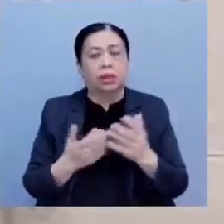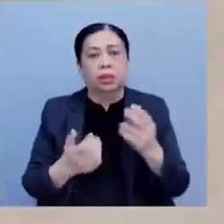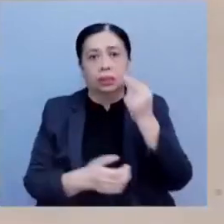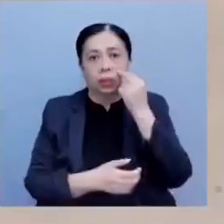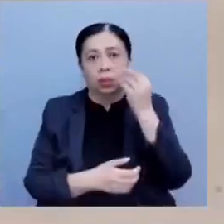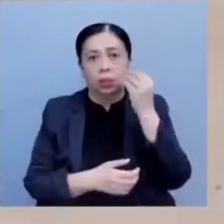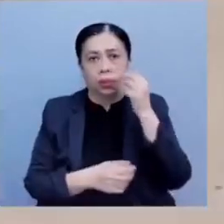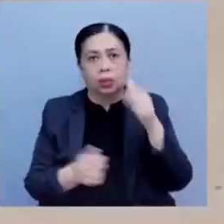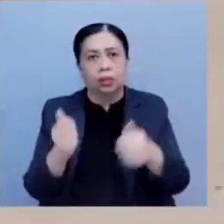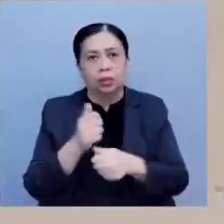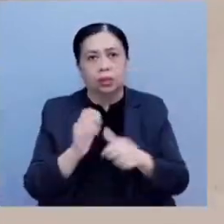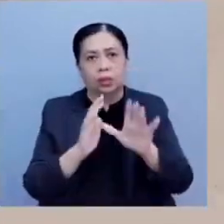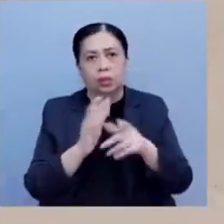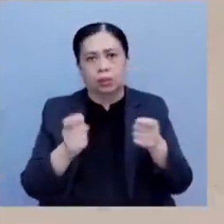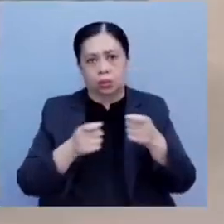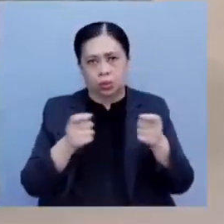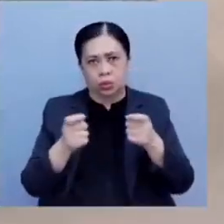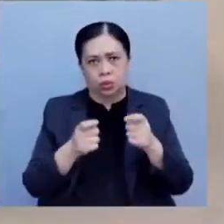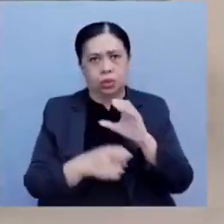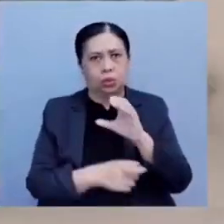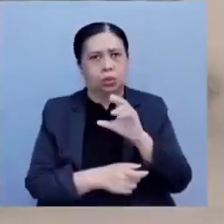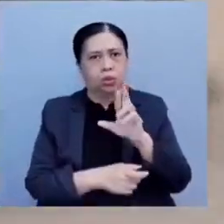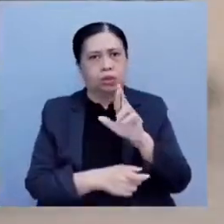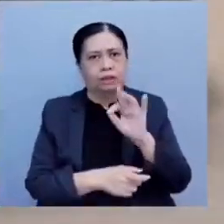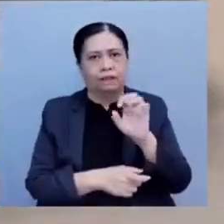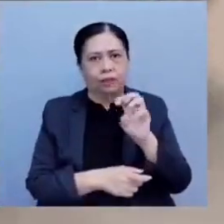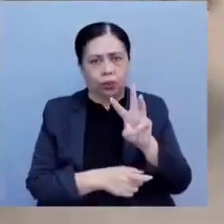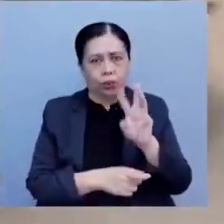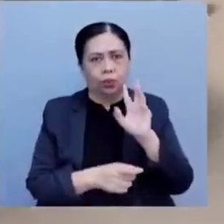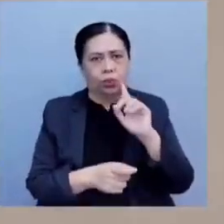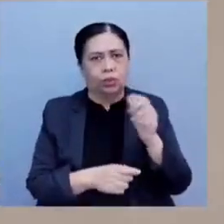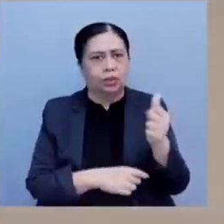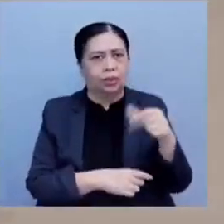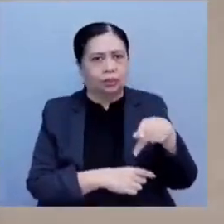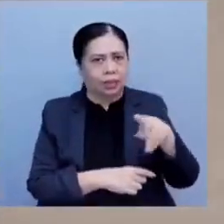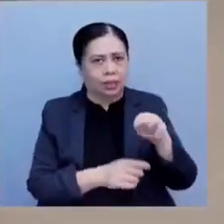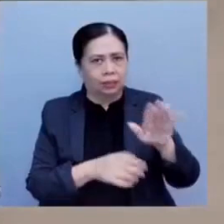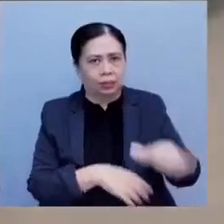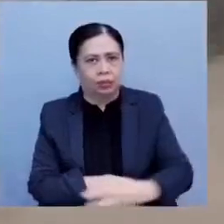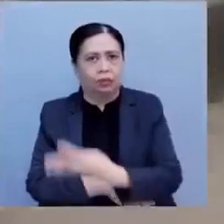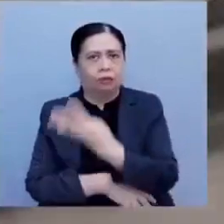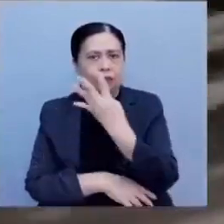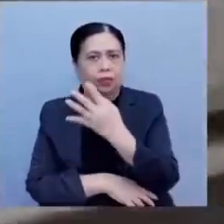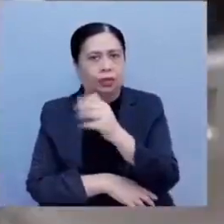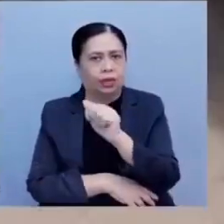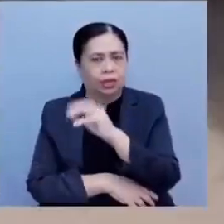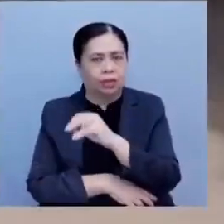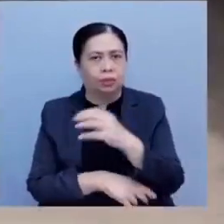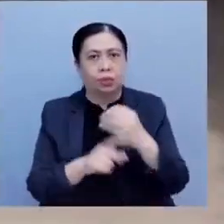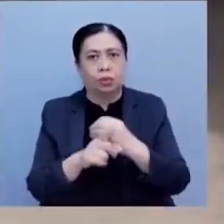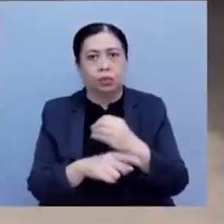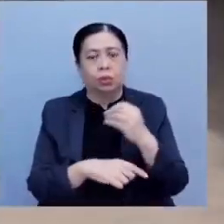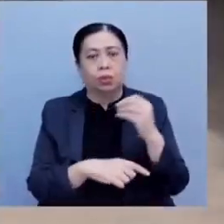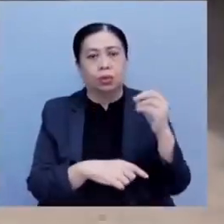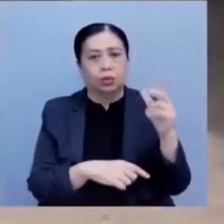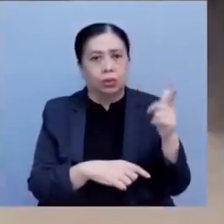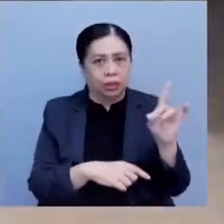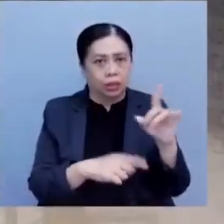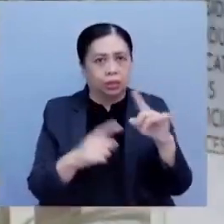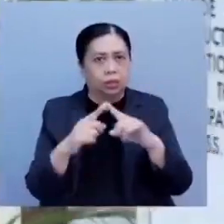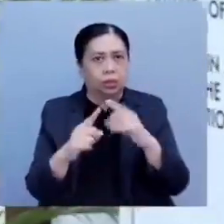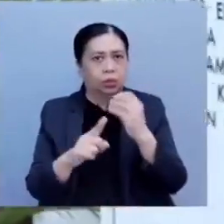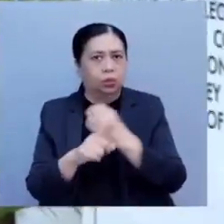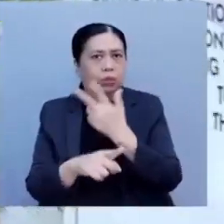under COMELEC control, a curfew will be implemented from 10 p.m. to 4 a.m. on October 28 to October 30 as a security